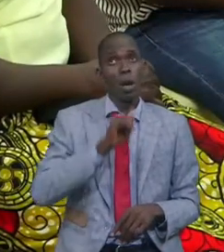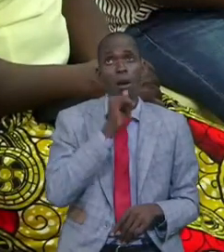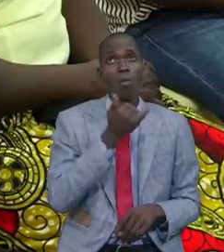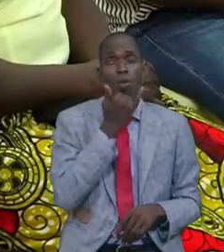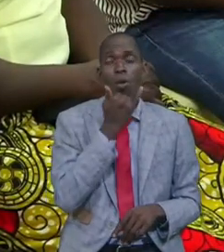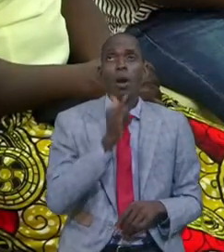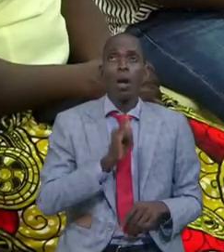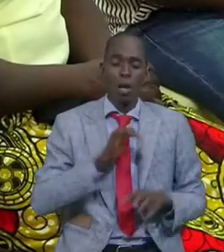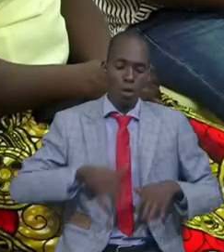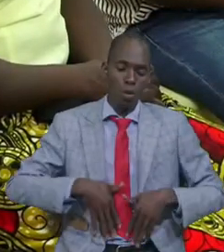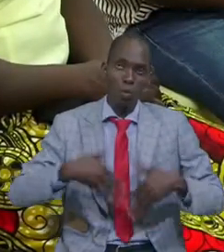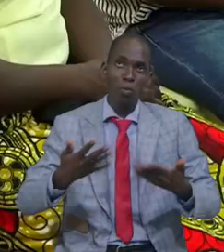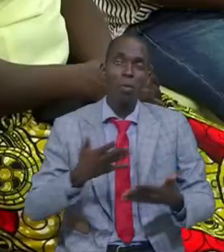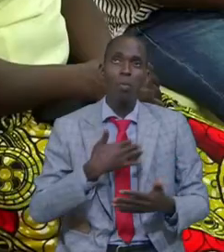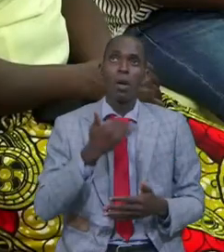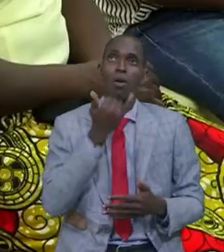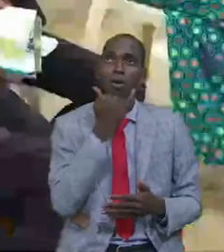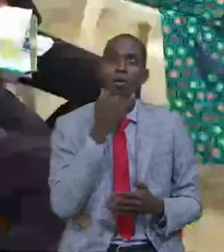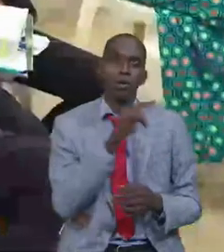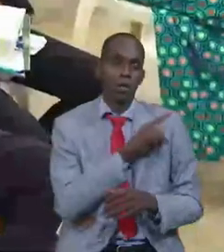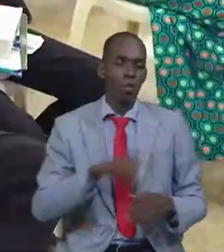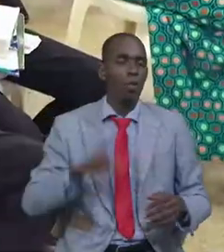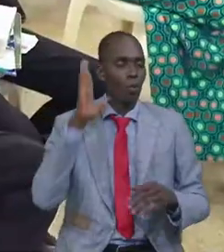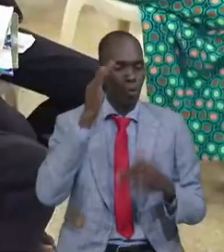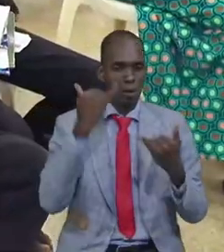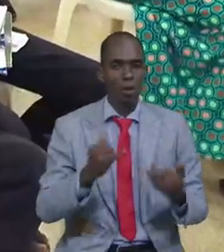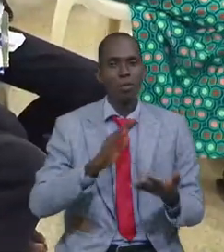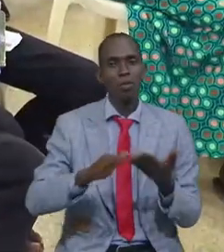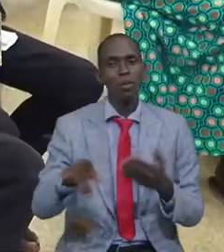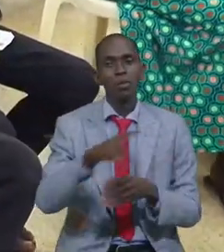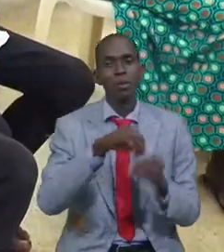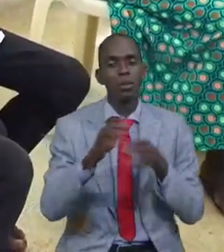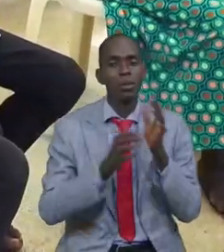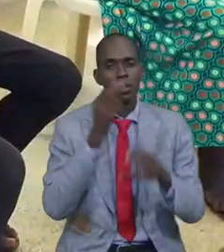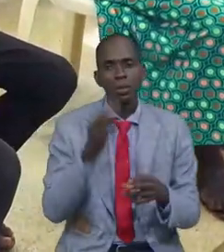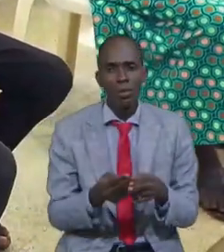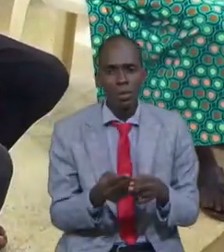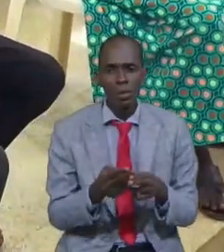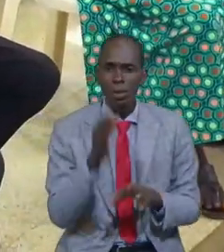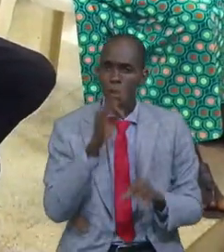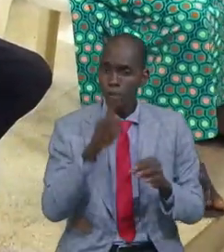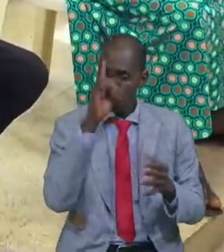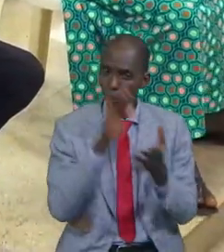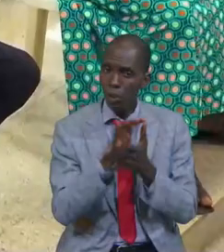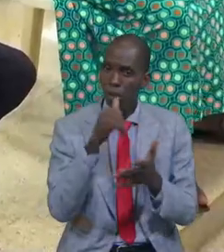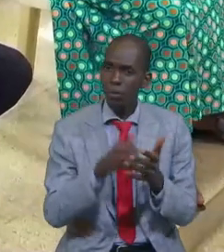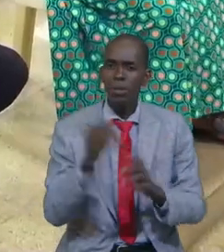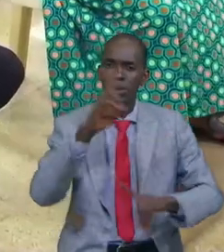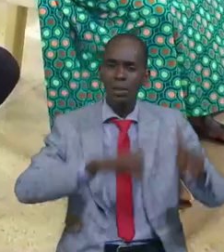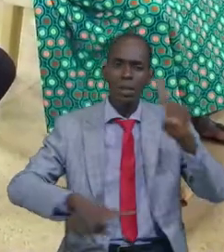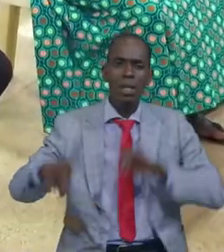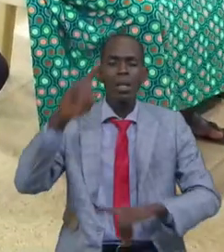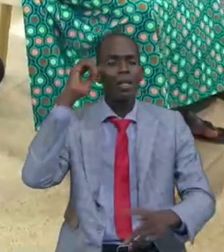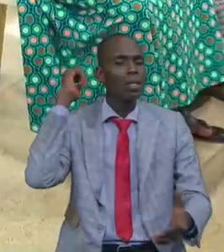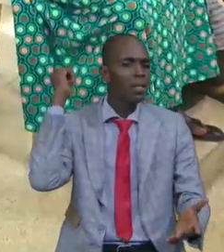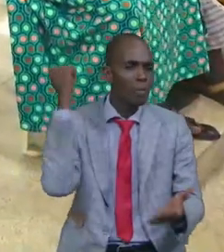done, the Lord will forgive you. If I'm talking about you, say a good amen. Heaven